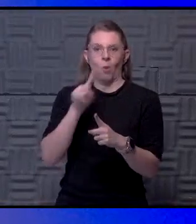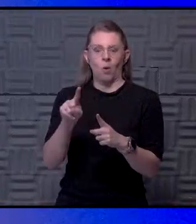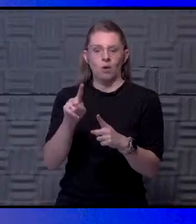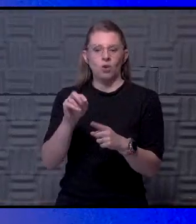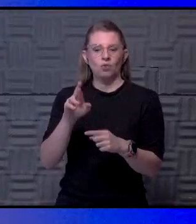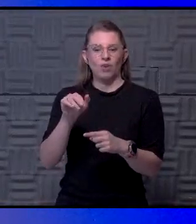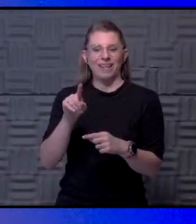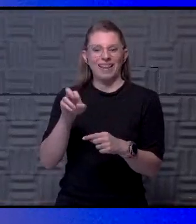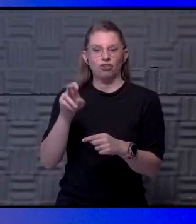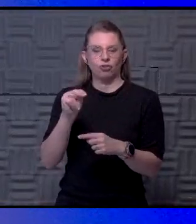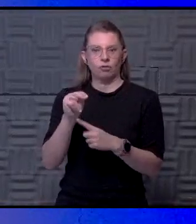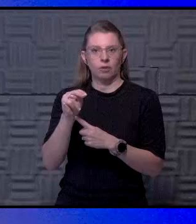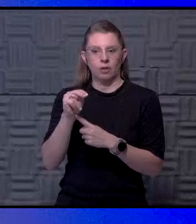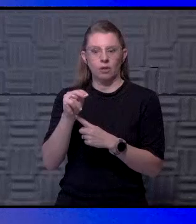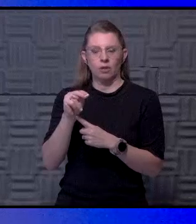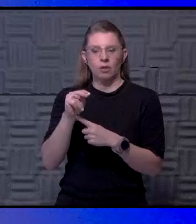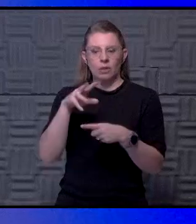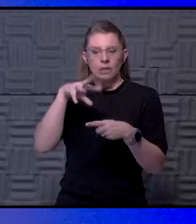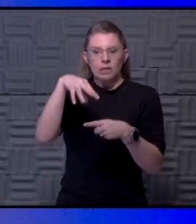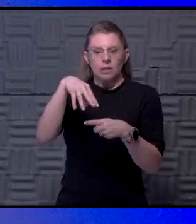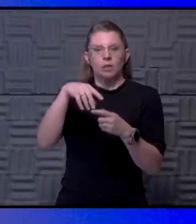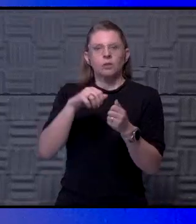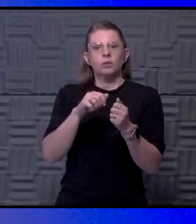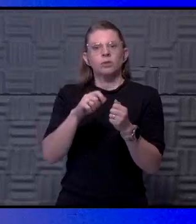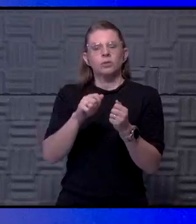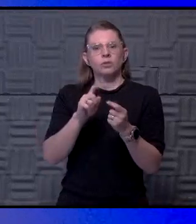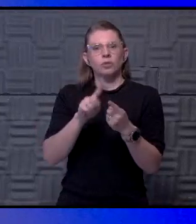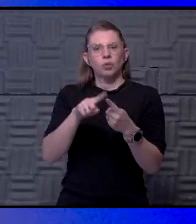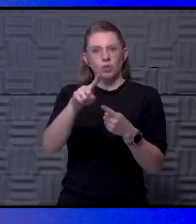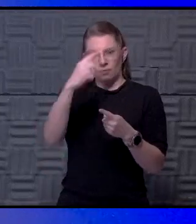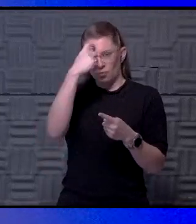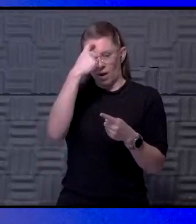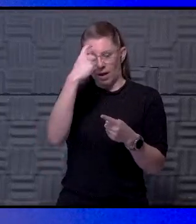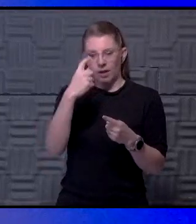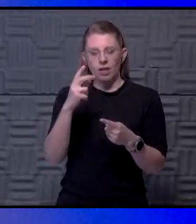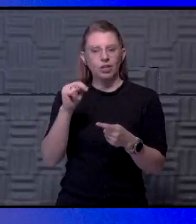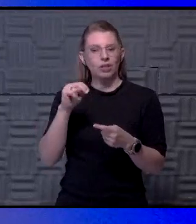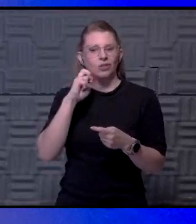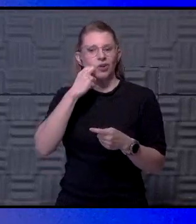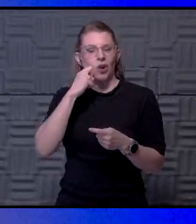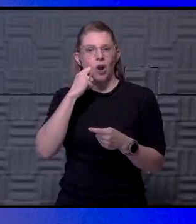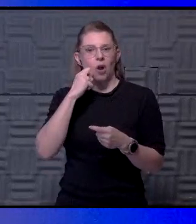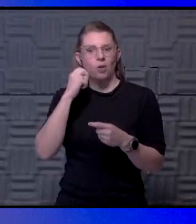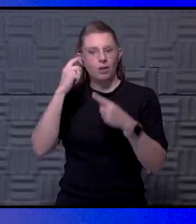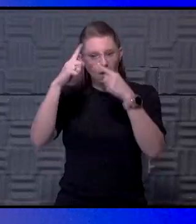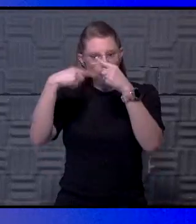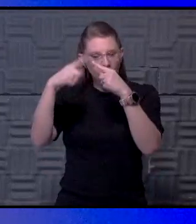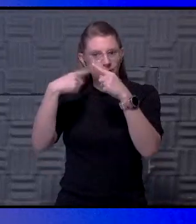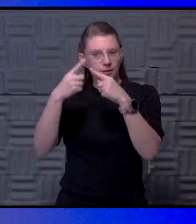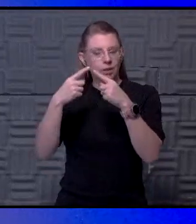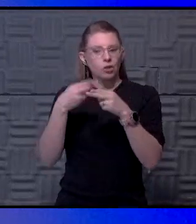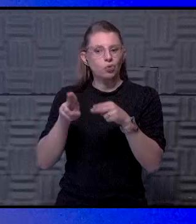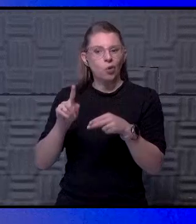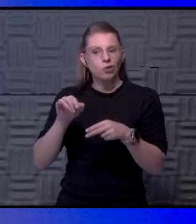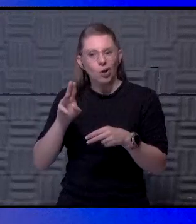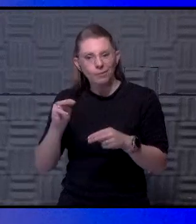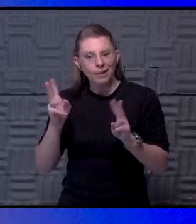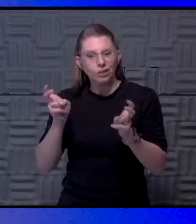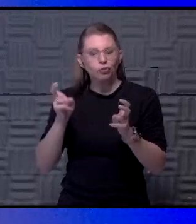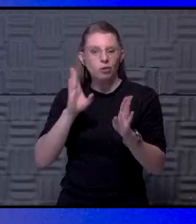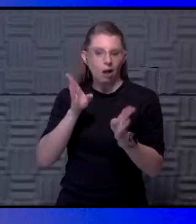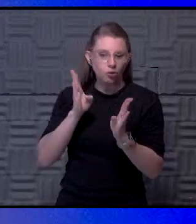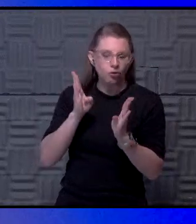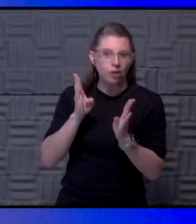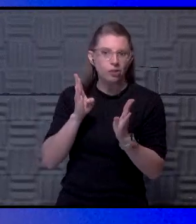to the brain can have significant impacts in terms of neurocognitive impairment. So issues with short-term memory,